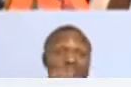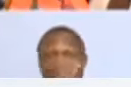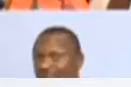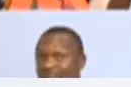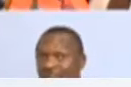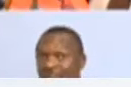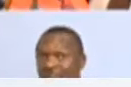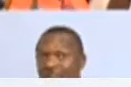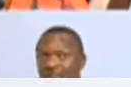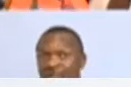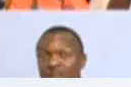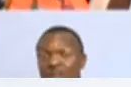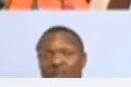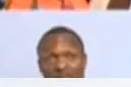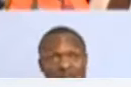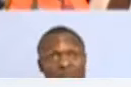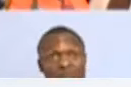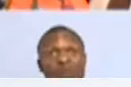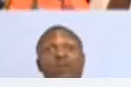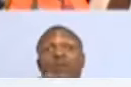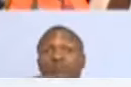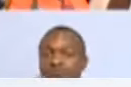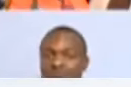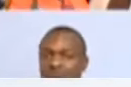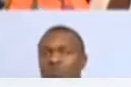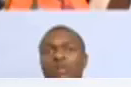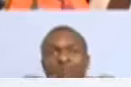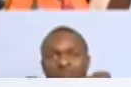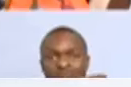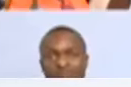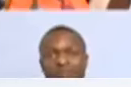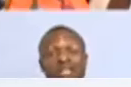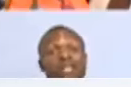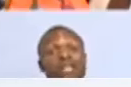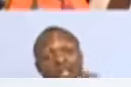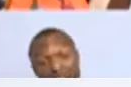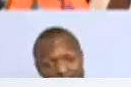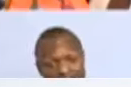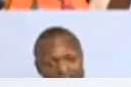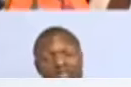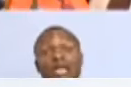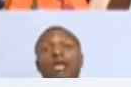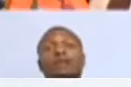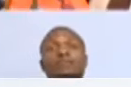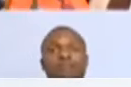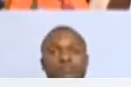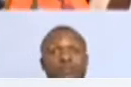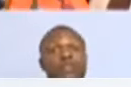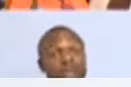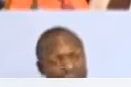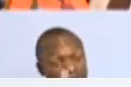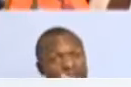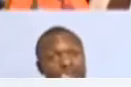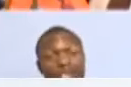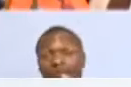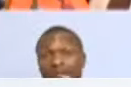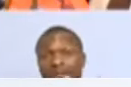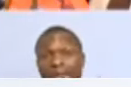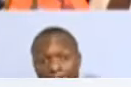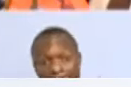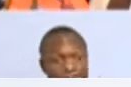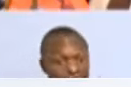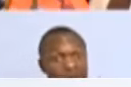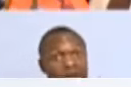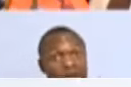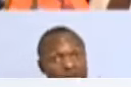by falsehoods through social media, serious crime. And we'll be asking this parliament to enhance the laws and